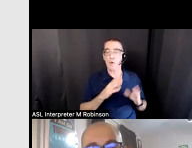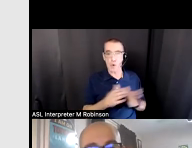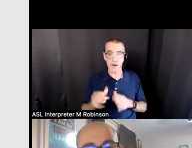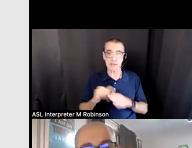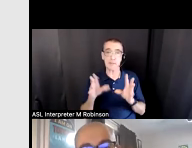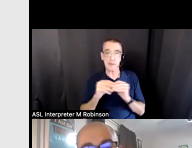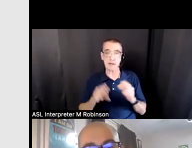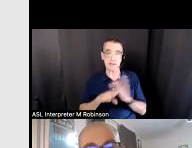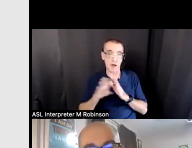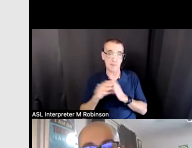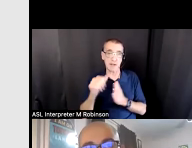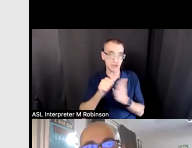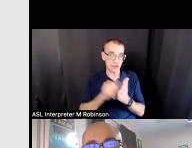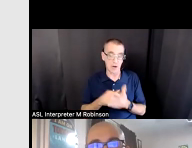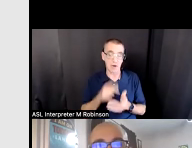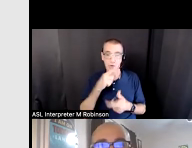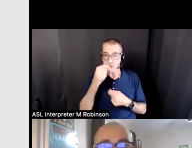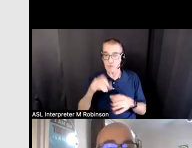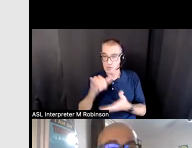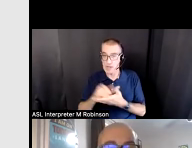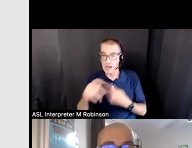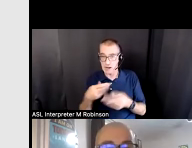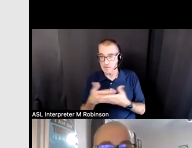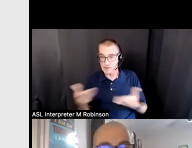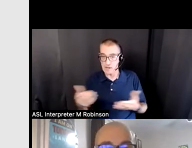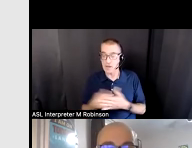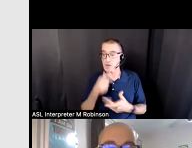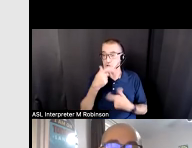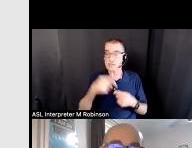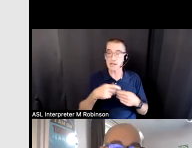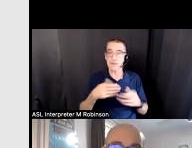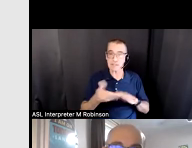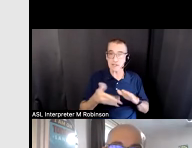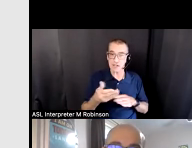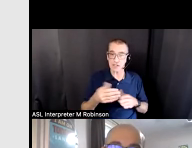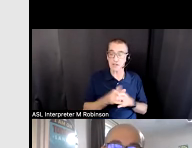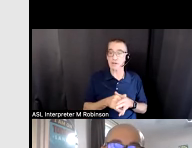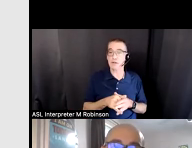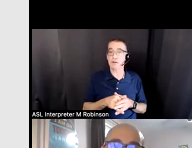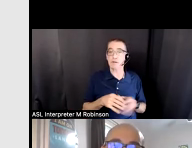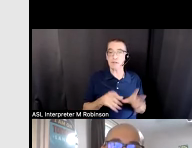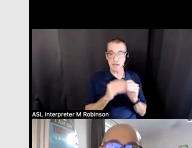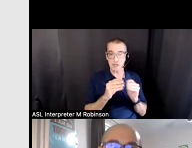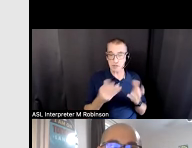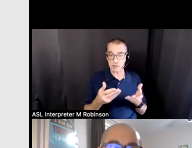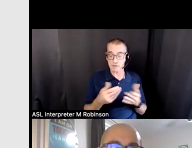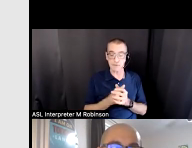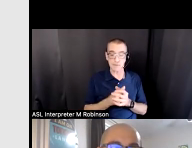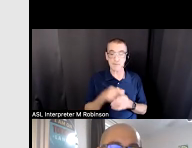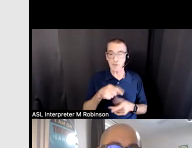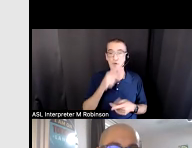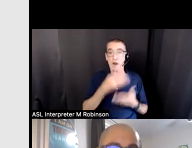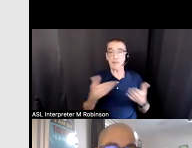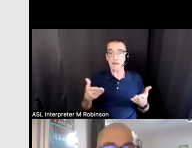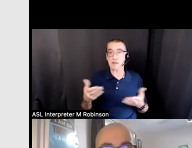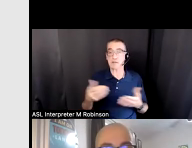developing agendas? You know, are you really interested in doing those things? Are you interested in facilitating sessions? You know, I think those are things